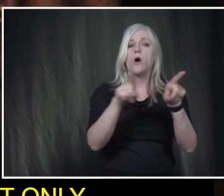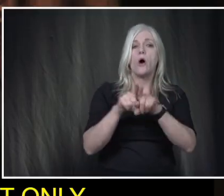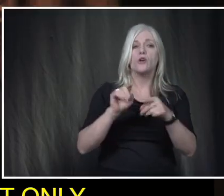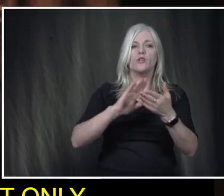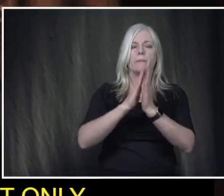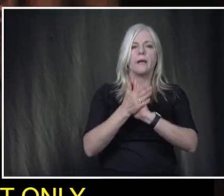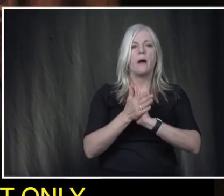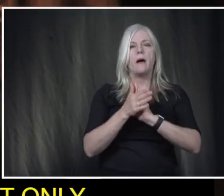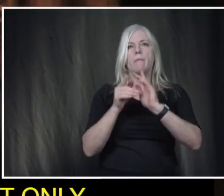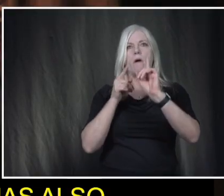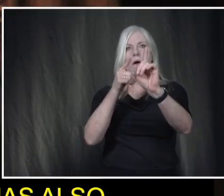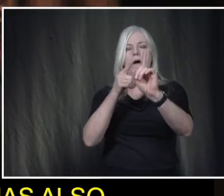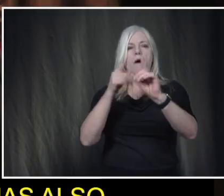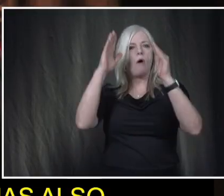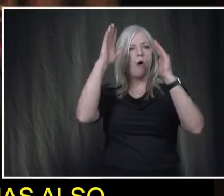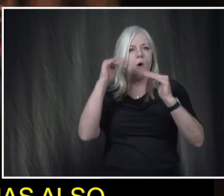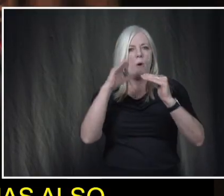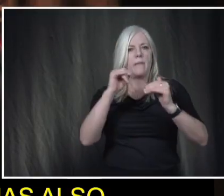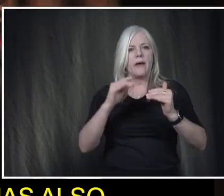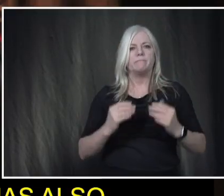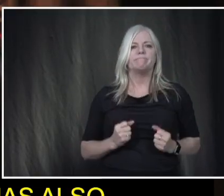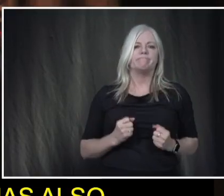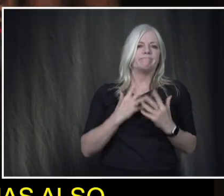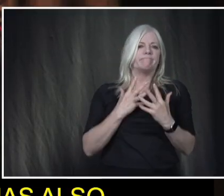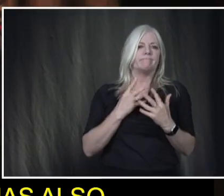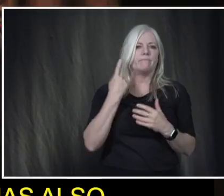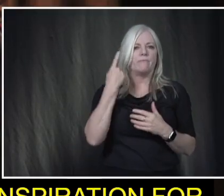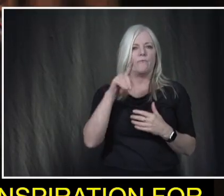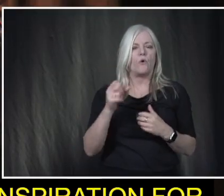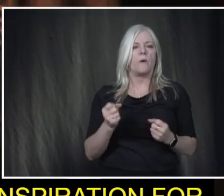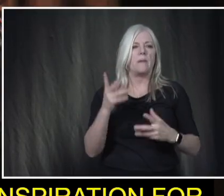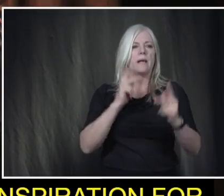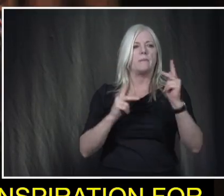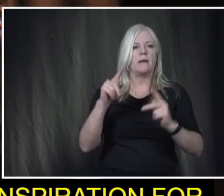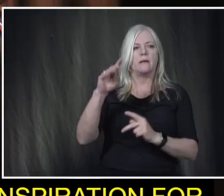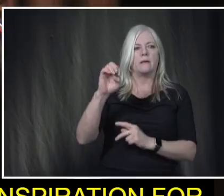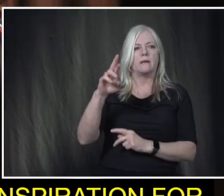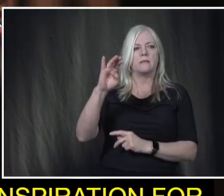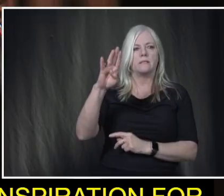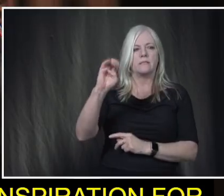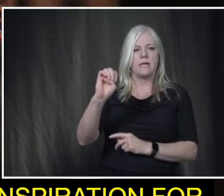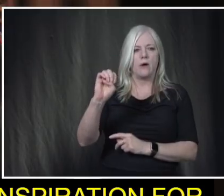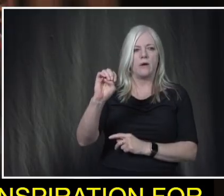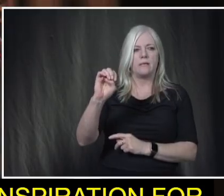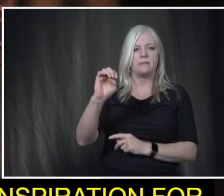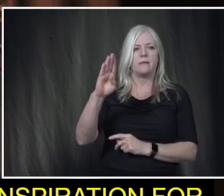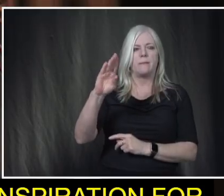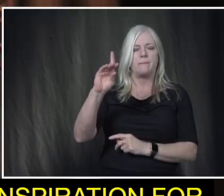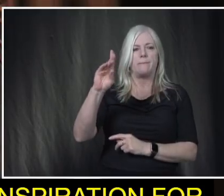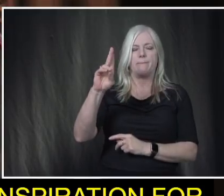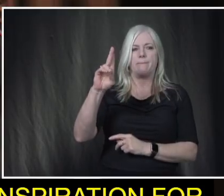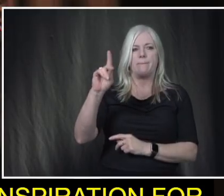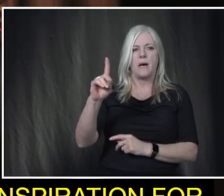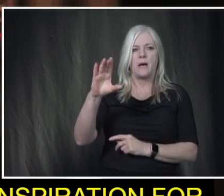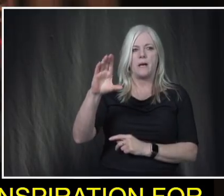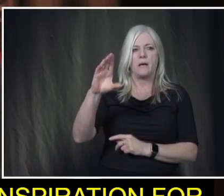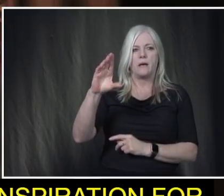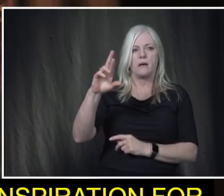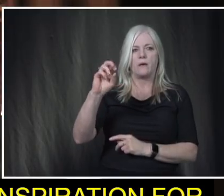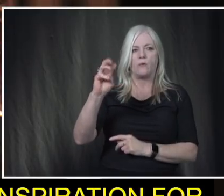beacon of hope and inspiration for many. Terence Bud Crawford, would you please join me at the podium?